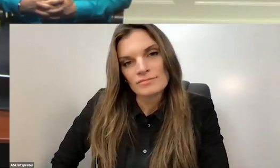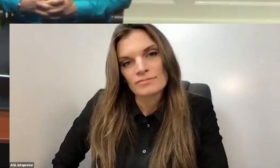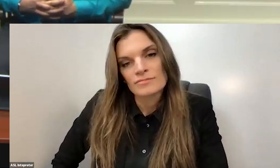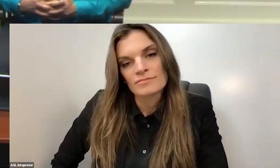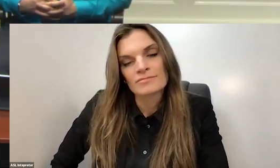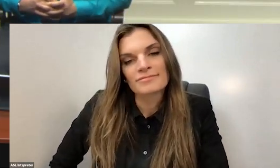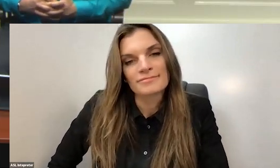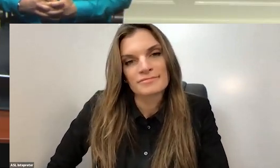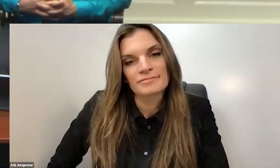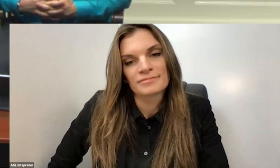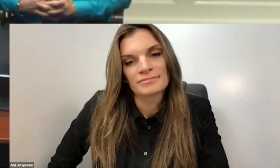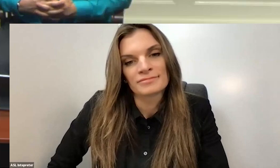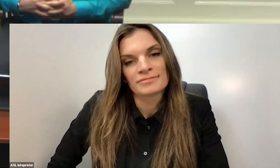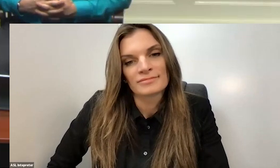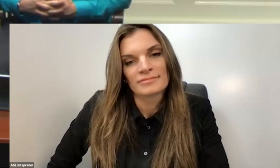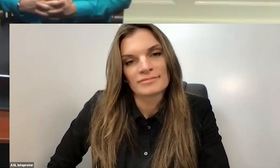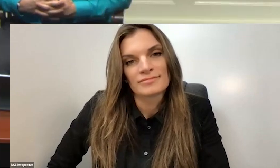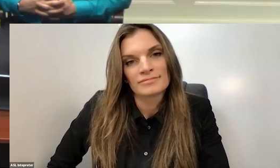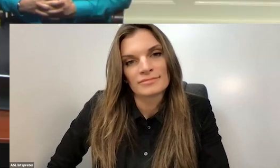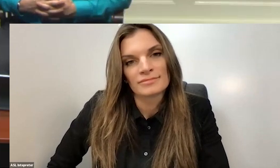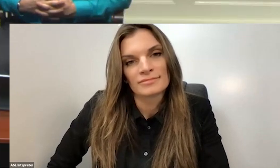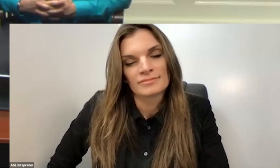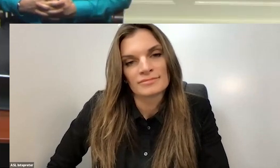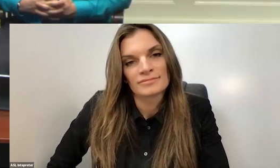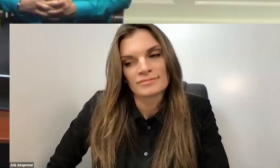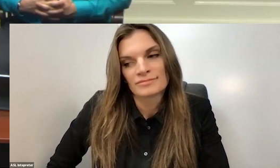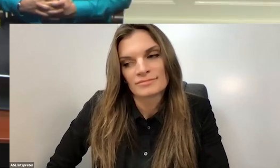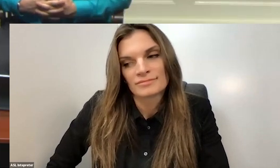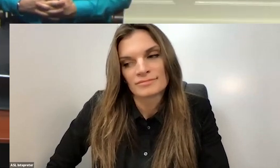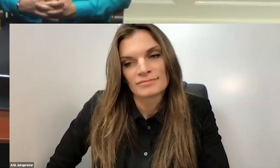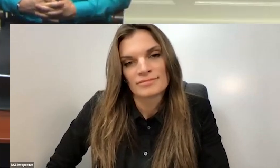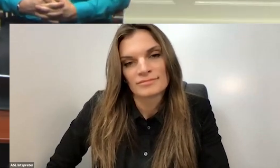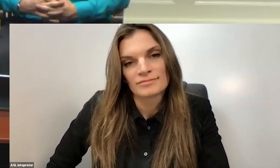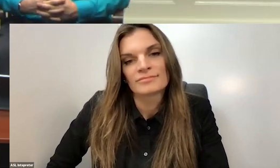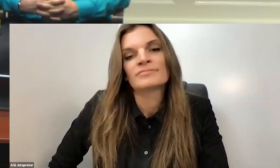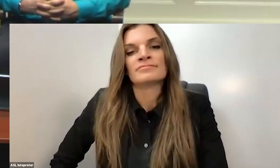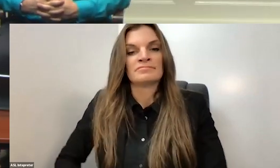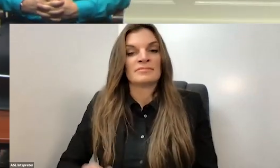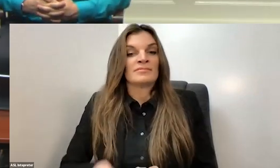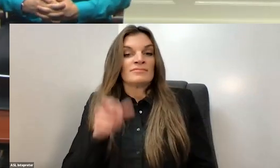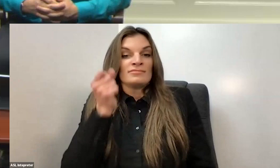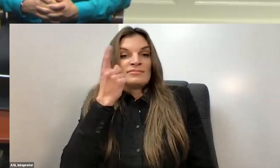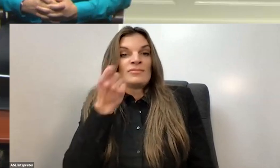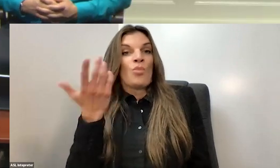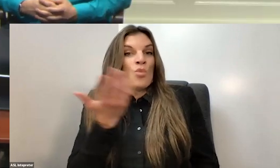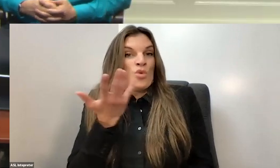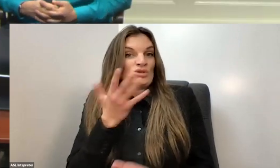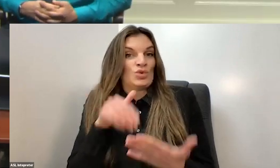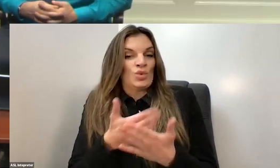into, is codifying what was already in 2.1 that was unspoken.